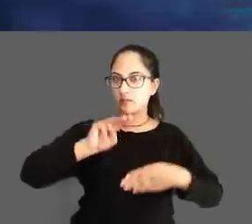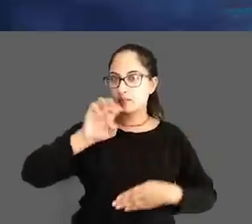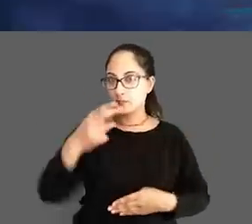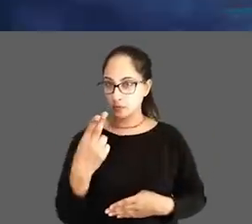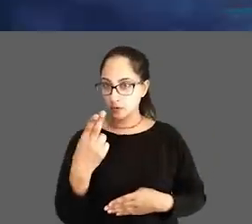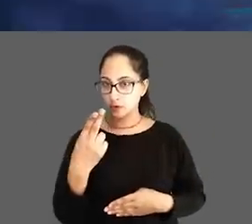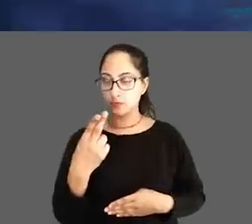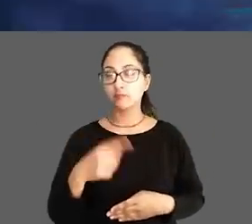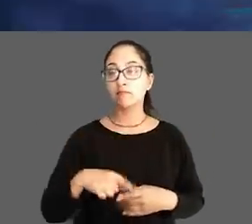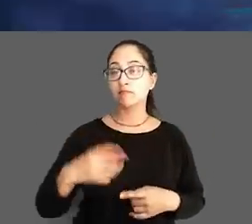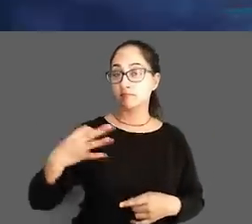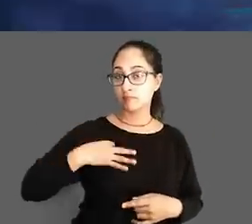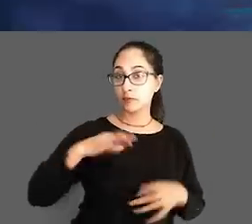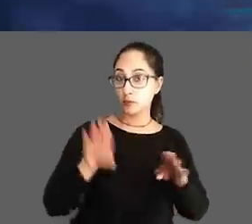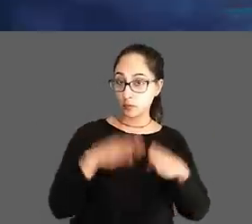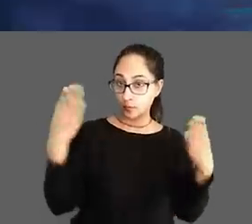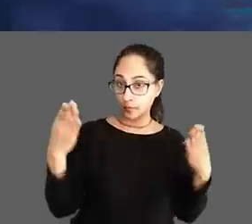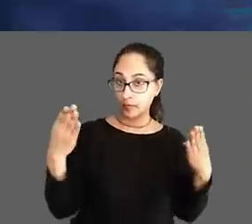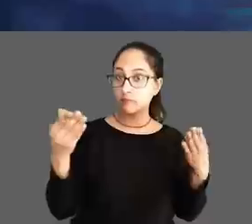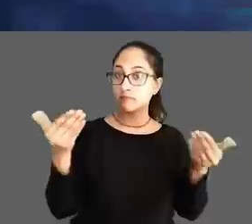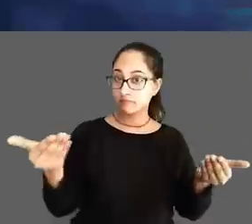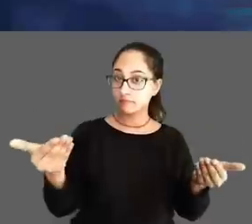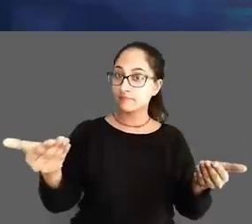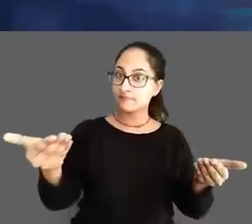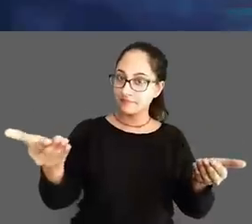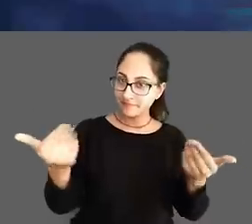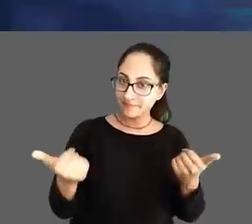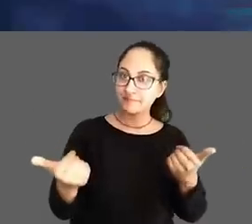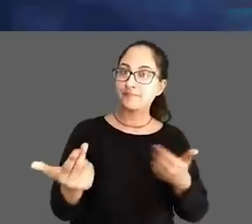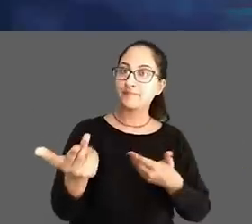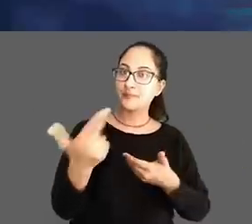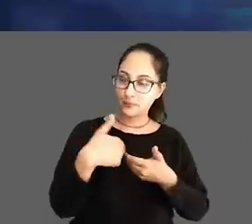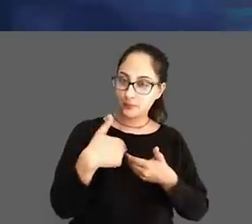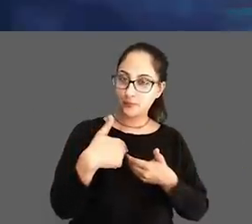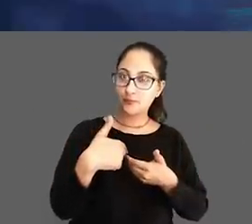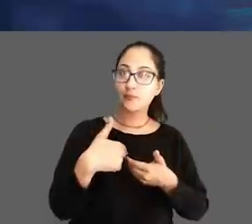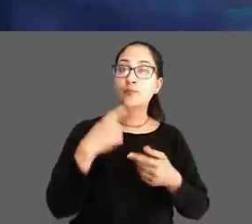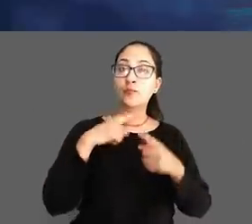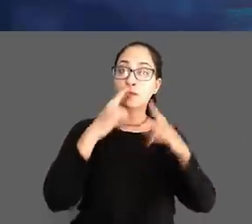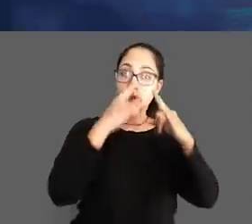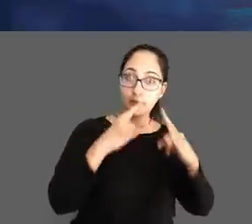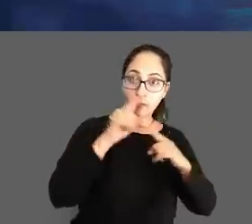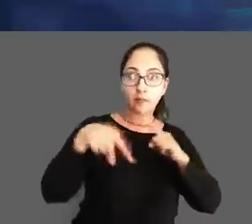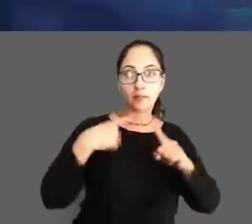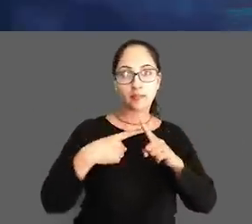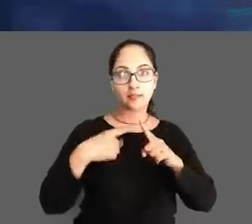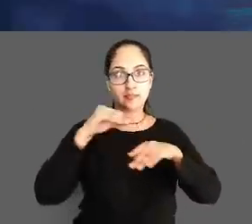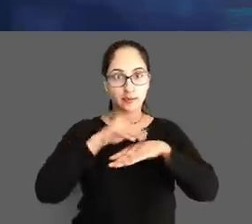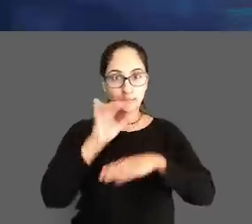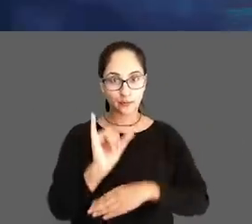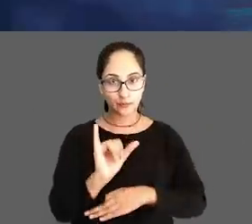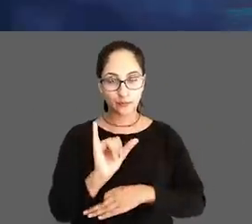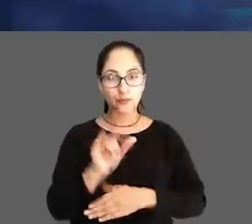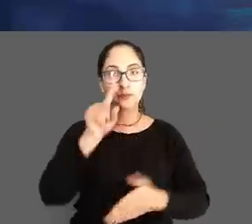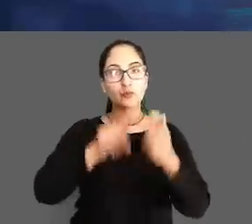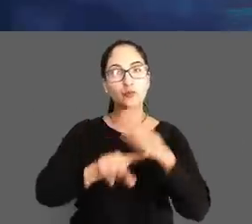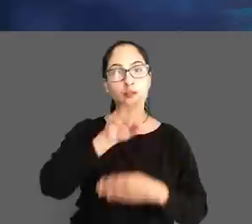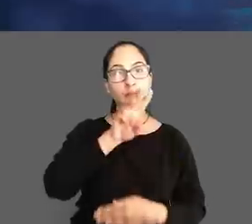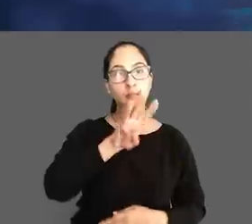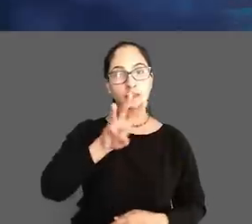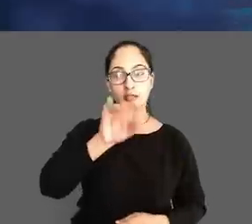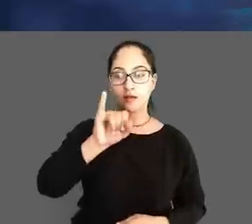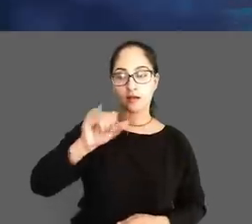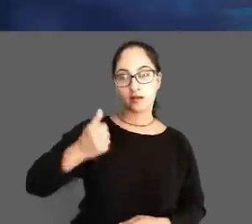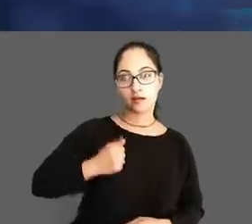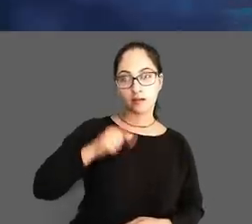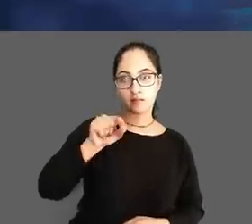two consecutive weekends in March. Applications are currently being accepted for participants and counselors. For more details,